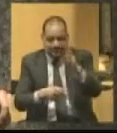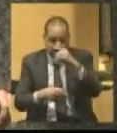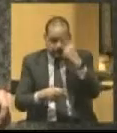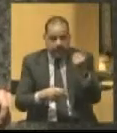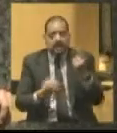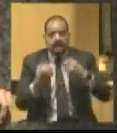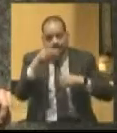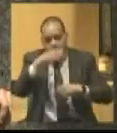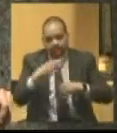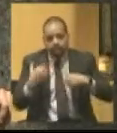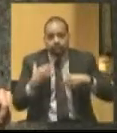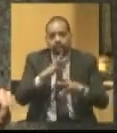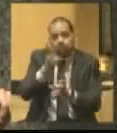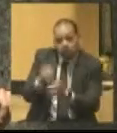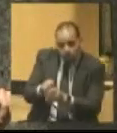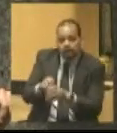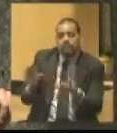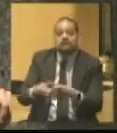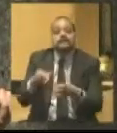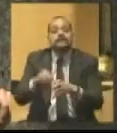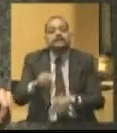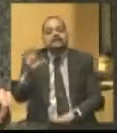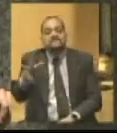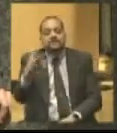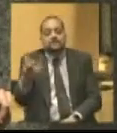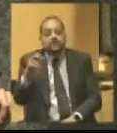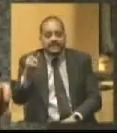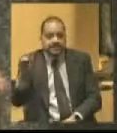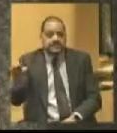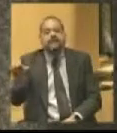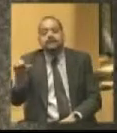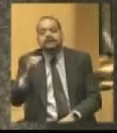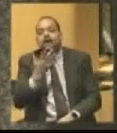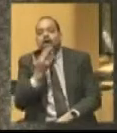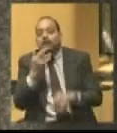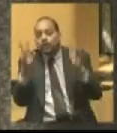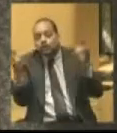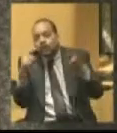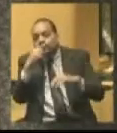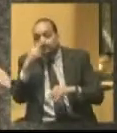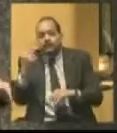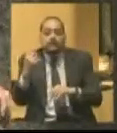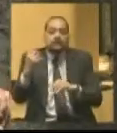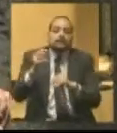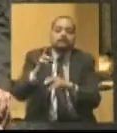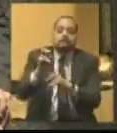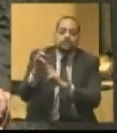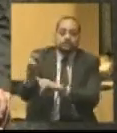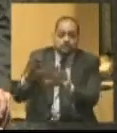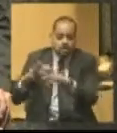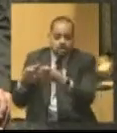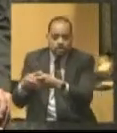enlisted in the 15th Tennessee Colored Regiment based in Nashville. So that's how enticement worked, on a small